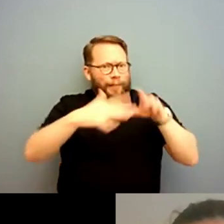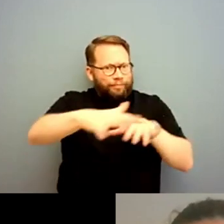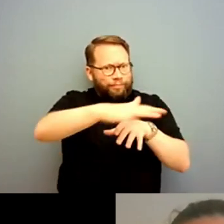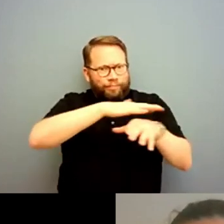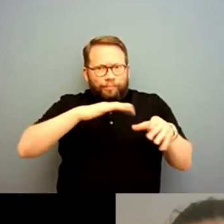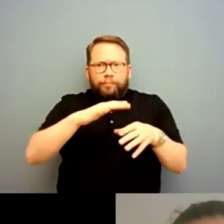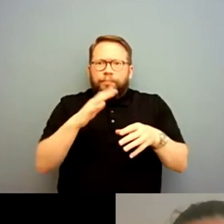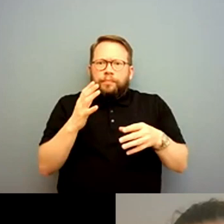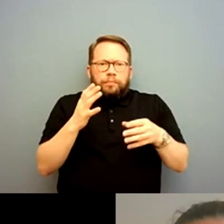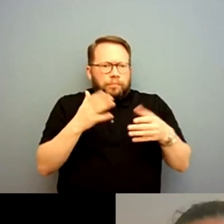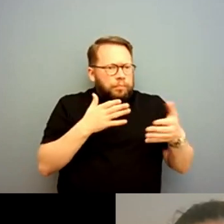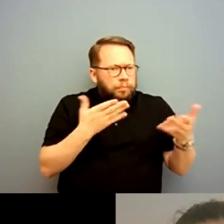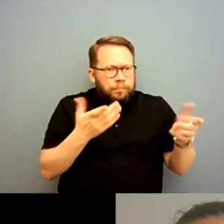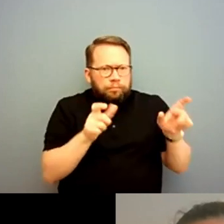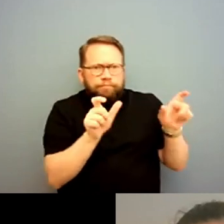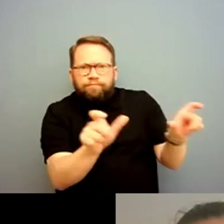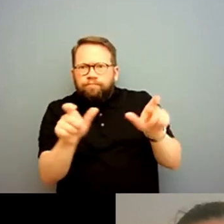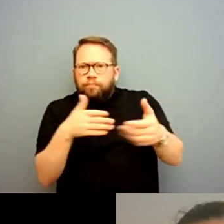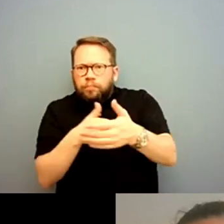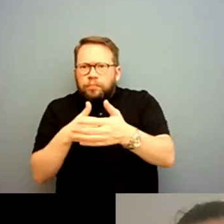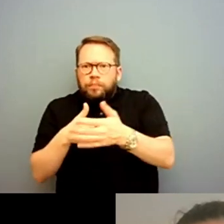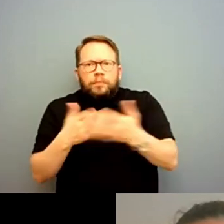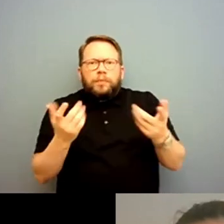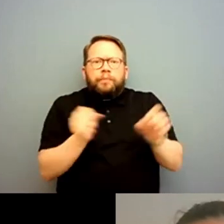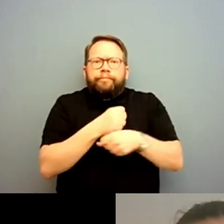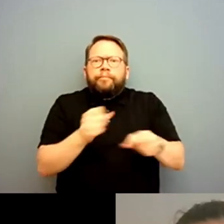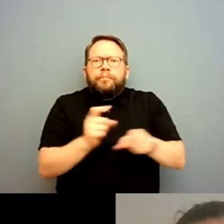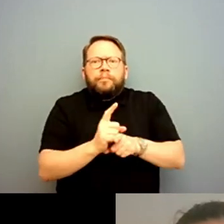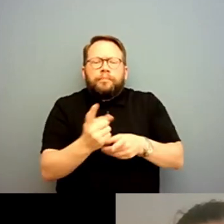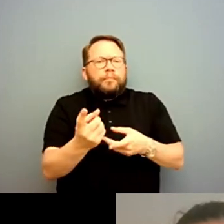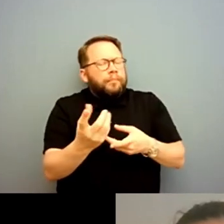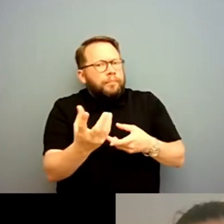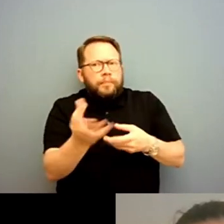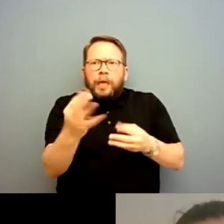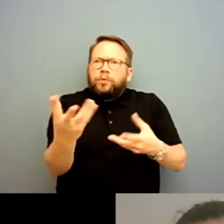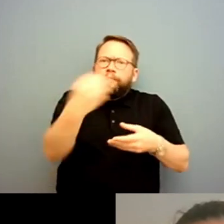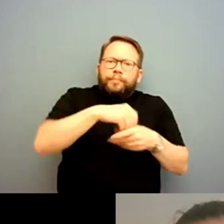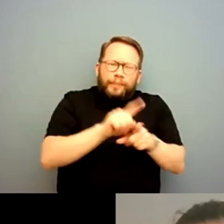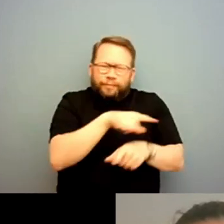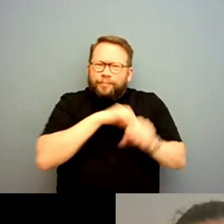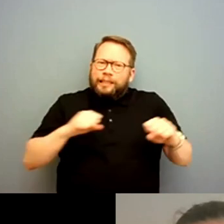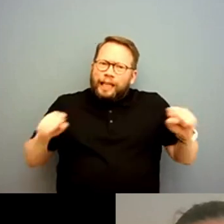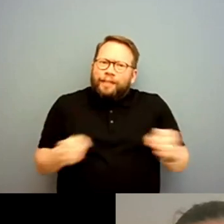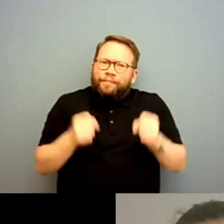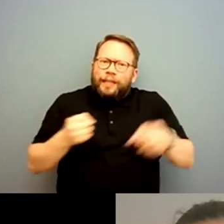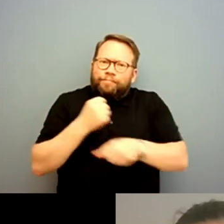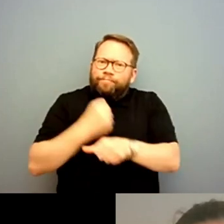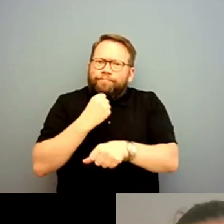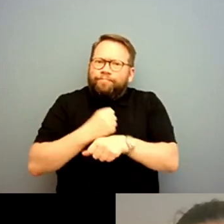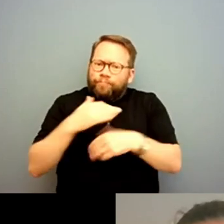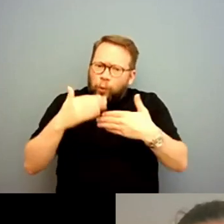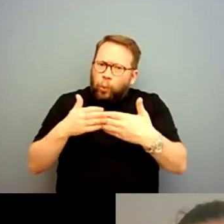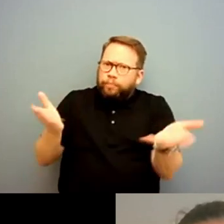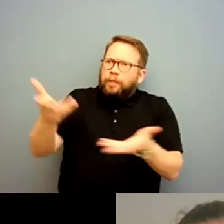a leaf out of the book of people with disabilities and hopefully taking that process